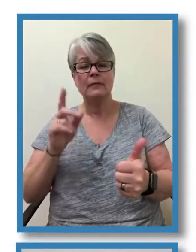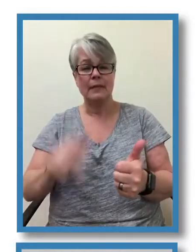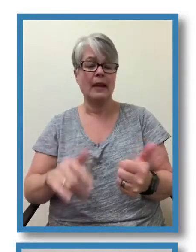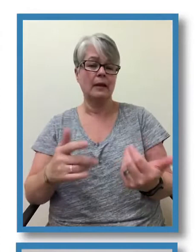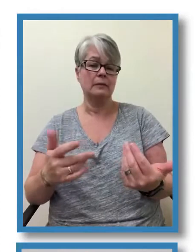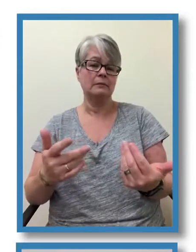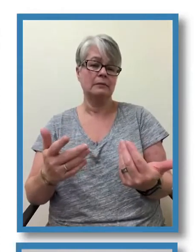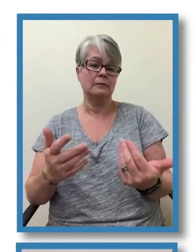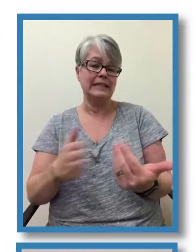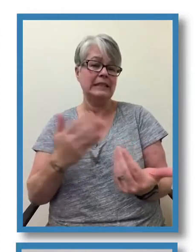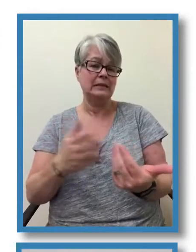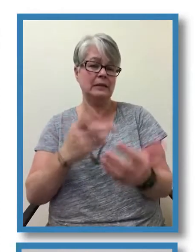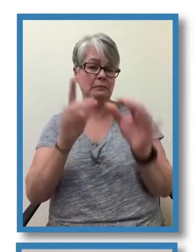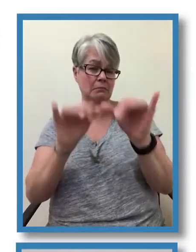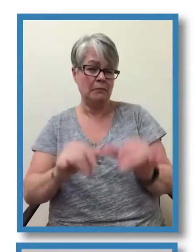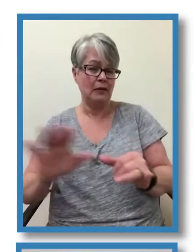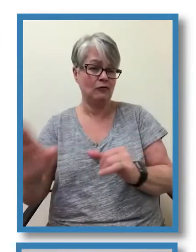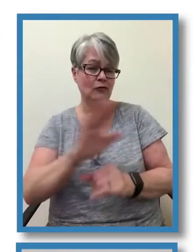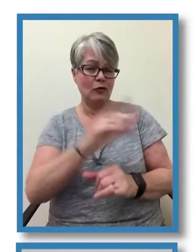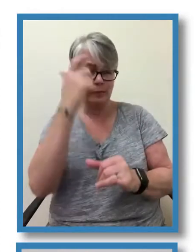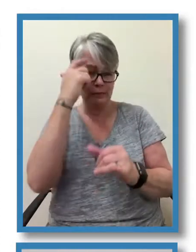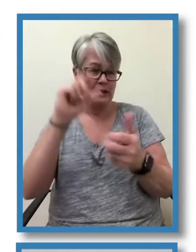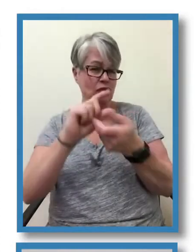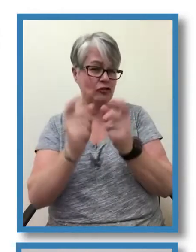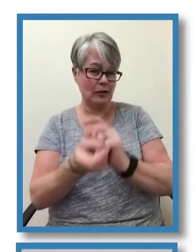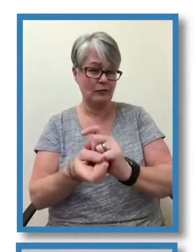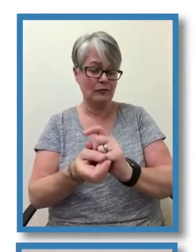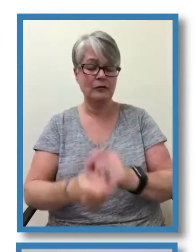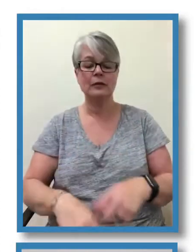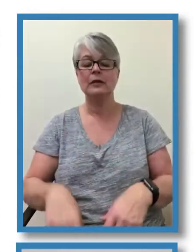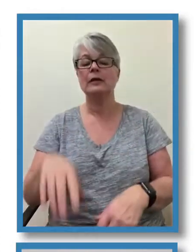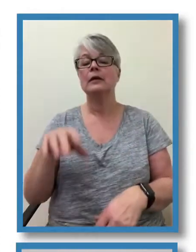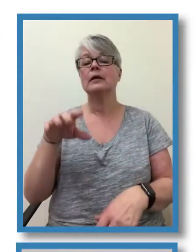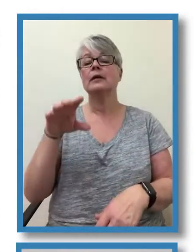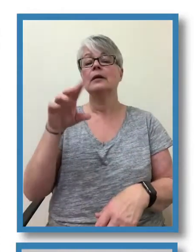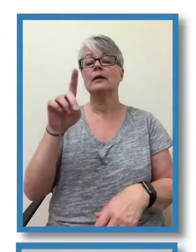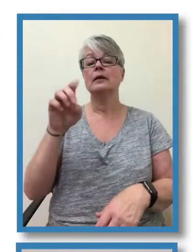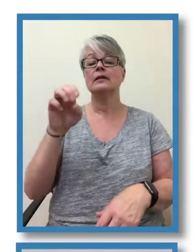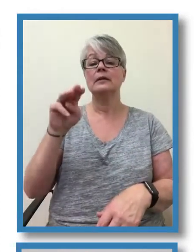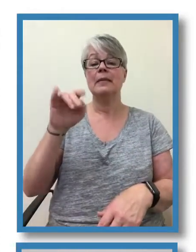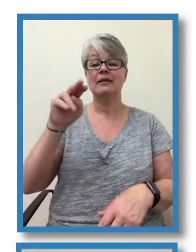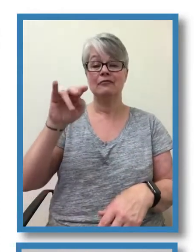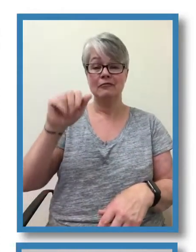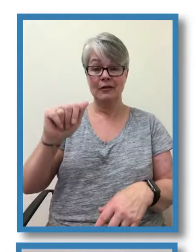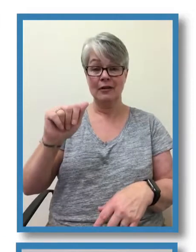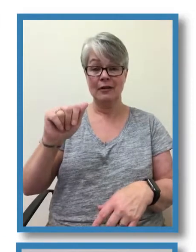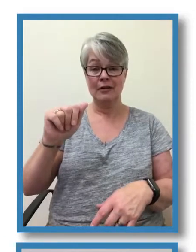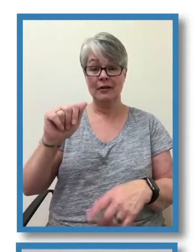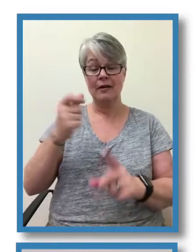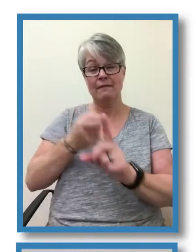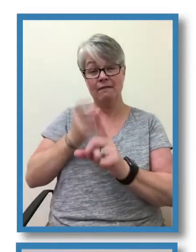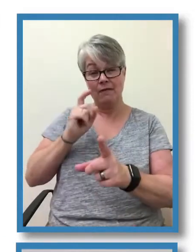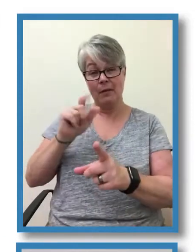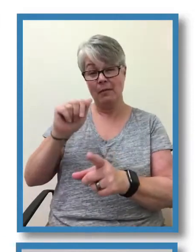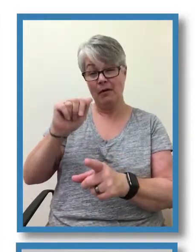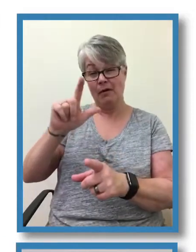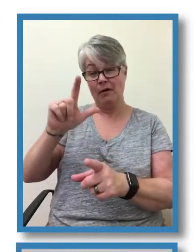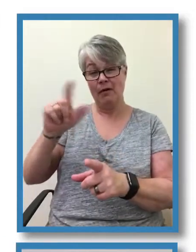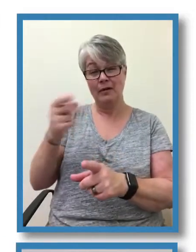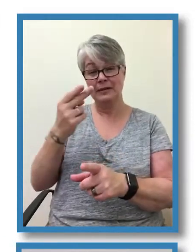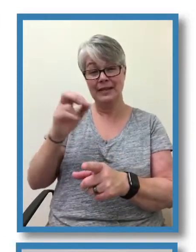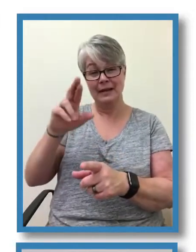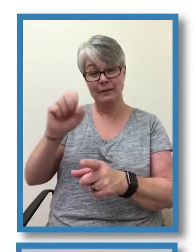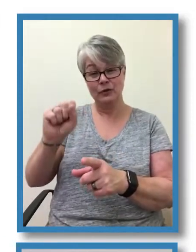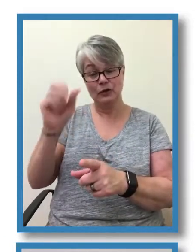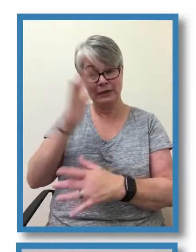is an insidious progression over months or years. This is not a very brief change over hours. That's more likely to be